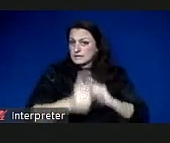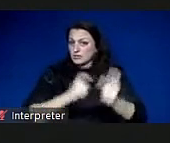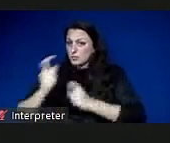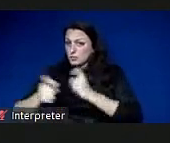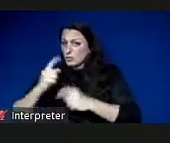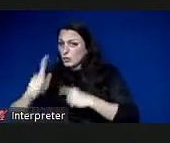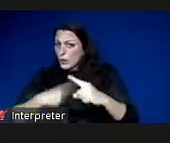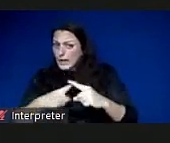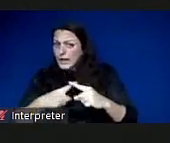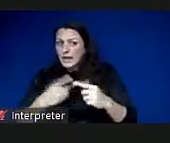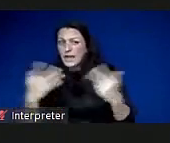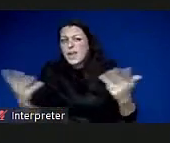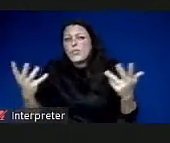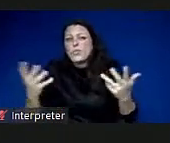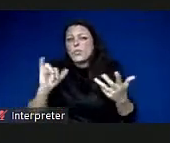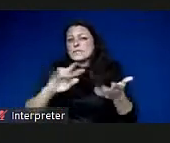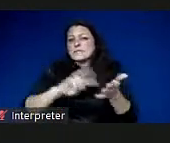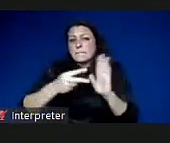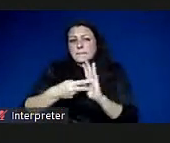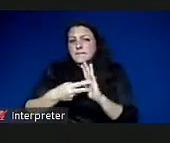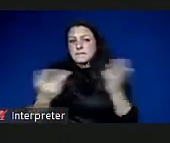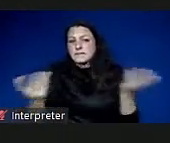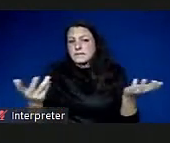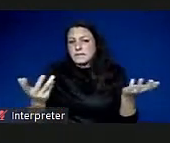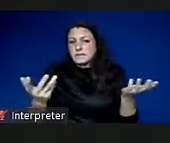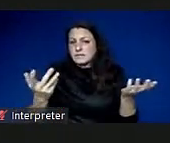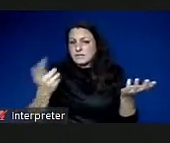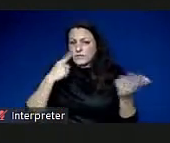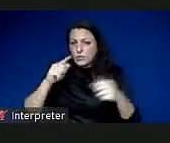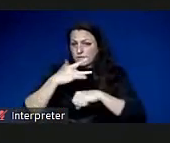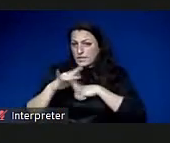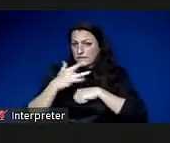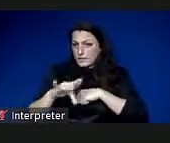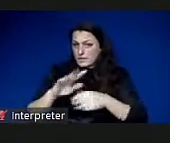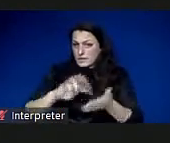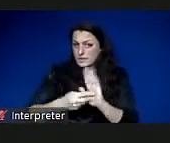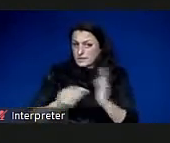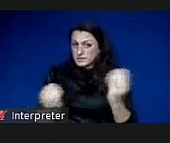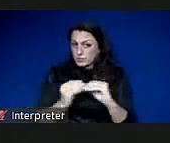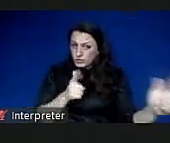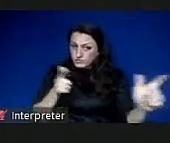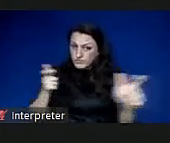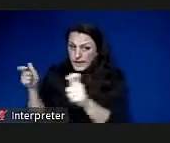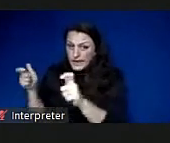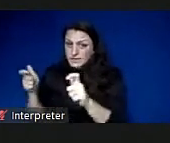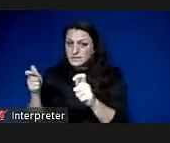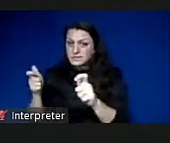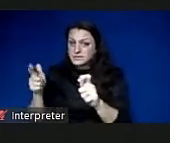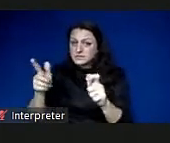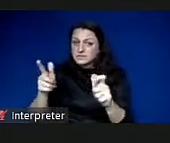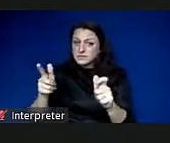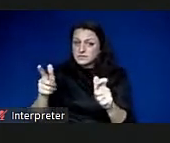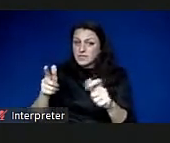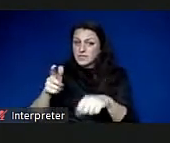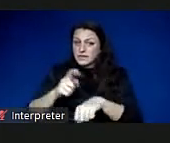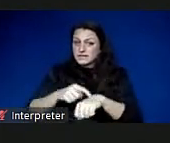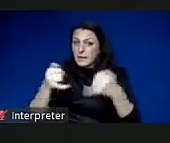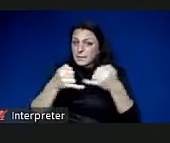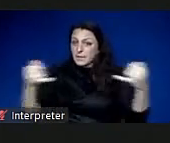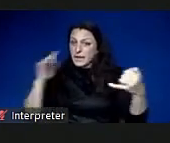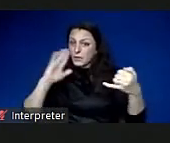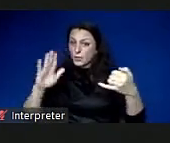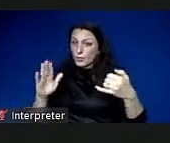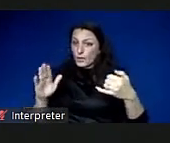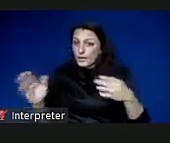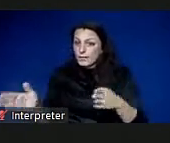that means as far as availability for everyone? Does that speed up vaccine timelines? Will we